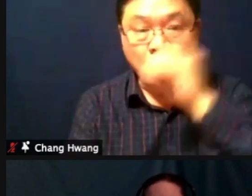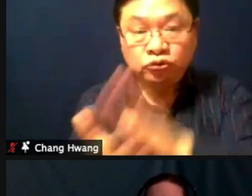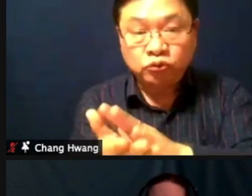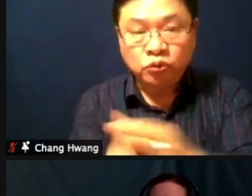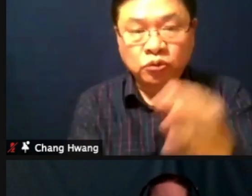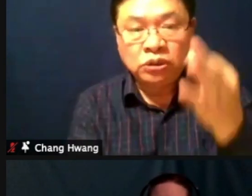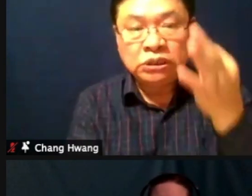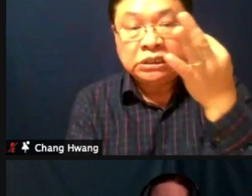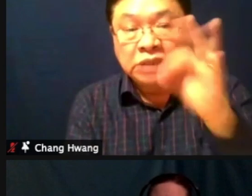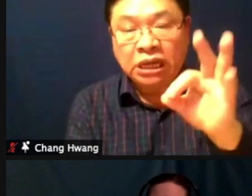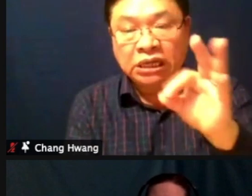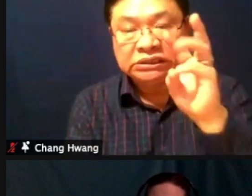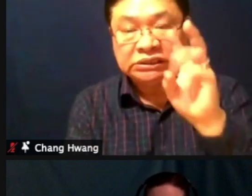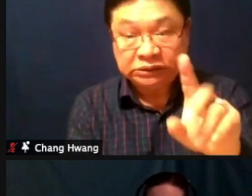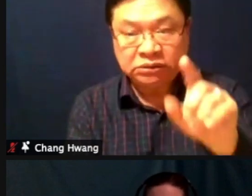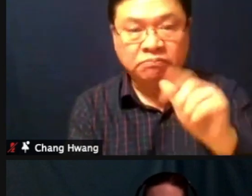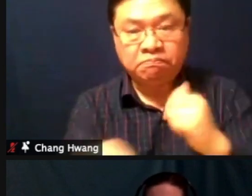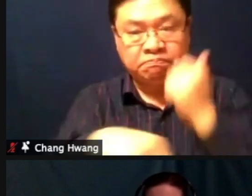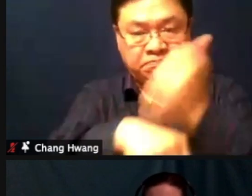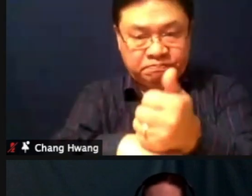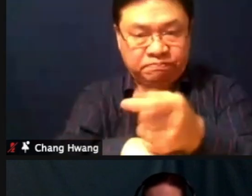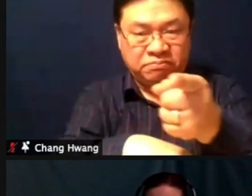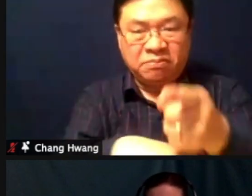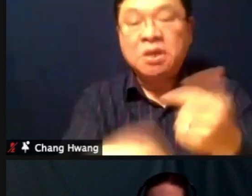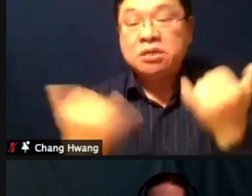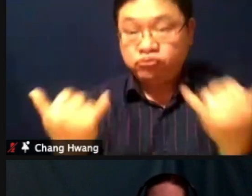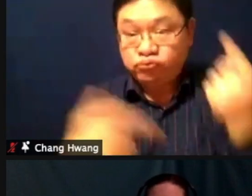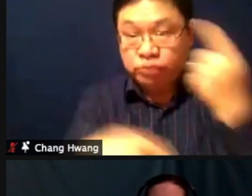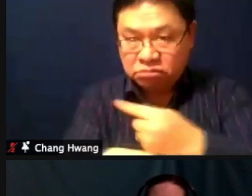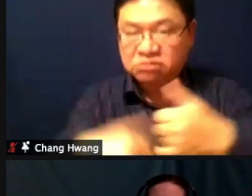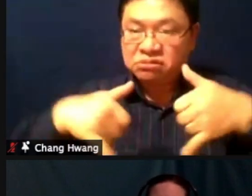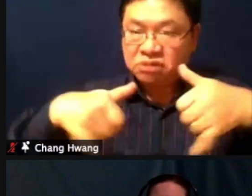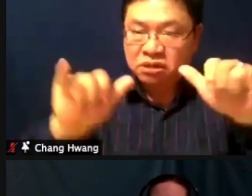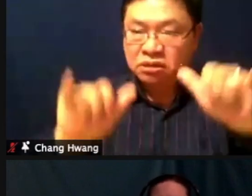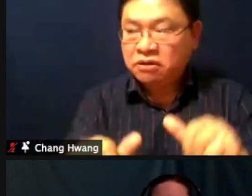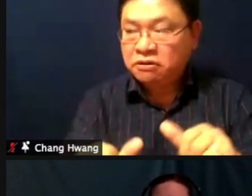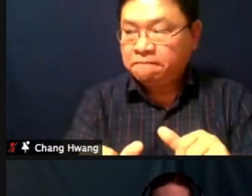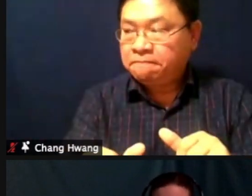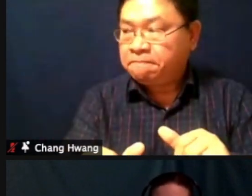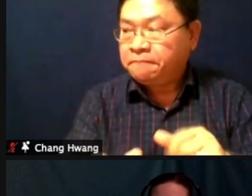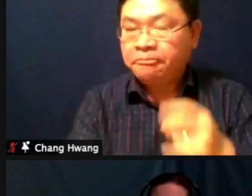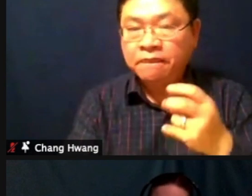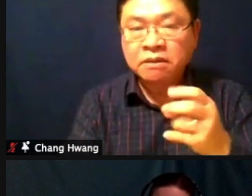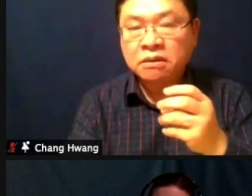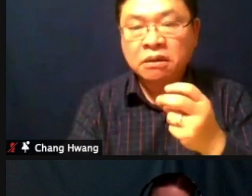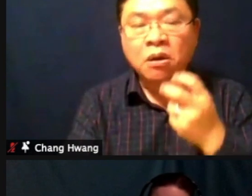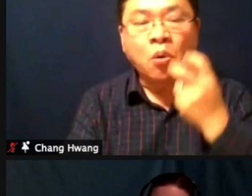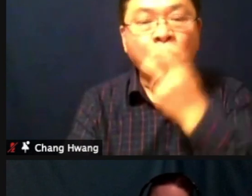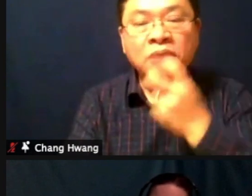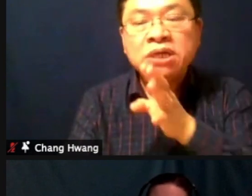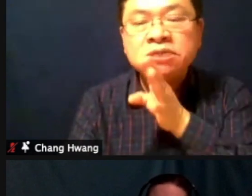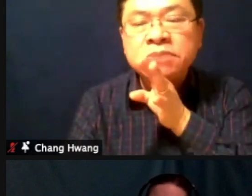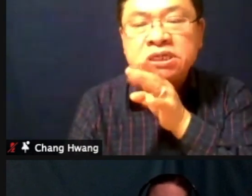oralism, using spoken language to teach deaf students. And that was prominent in 1962.